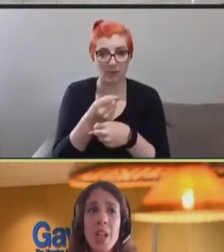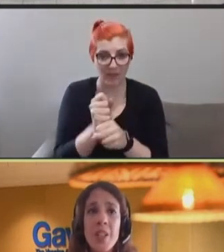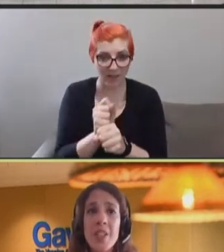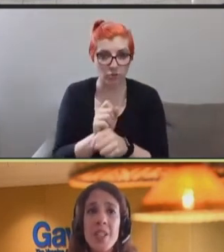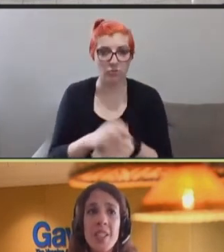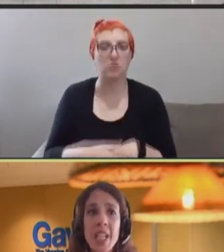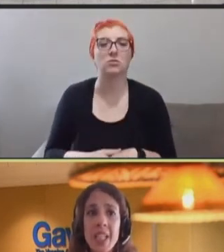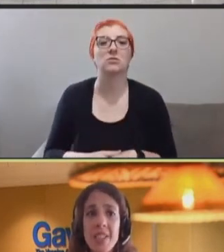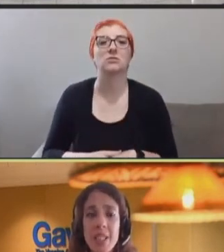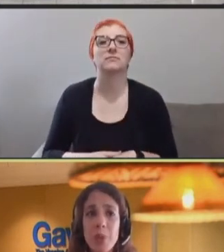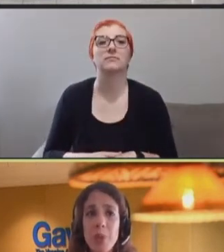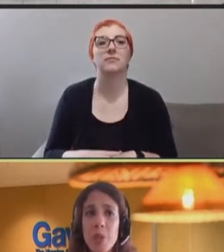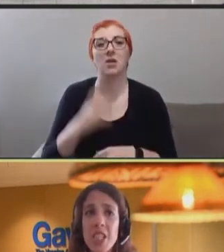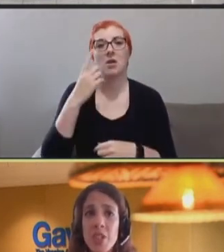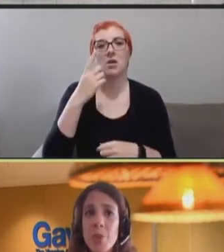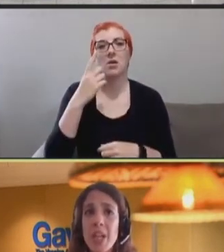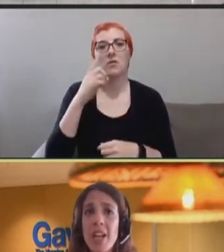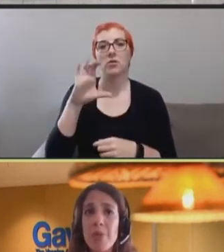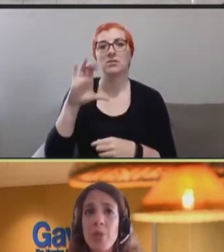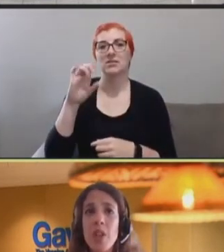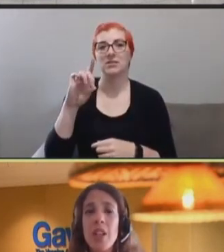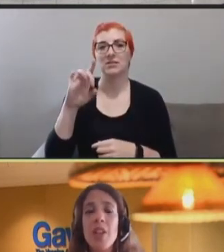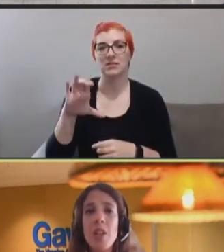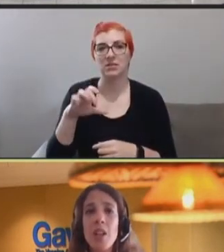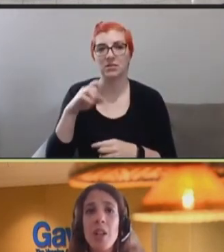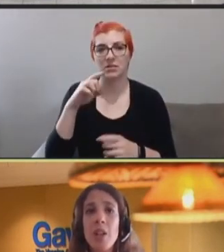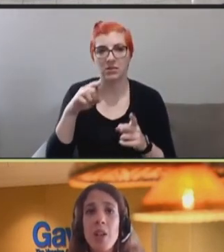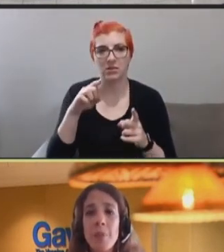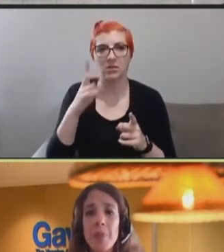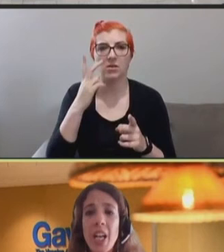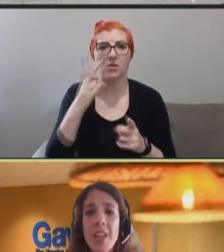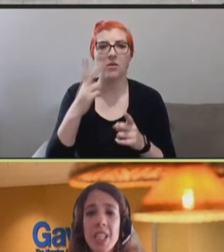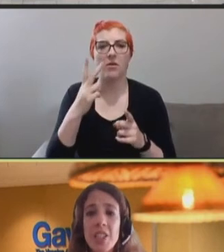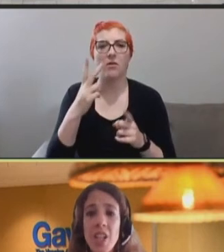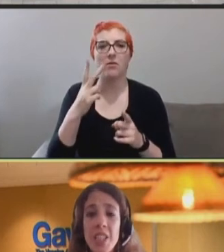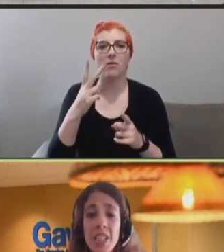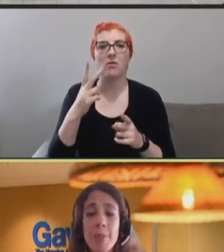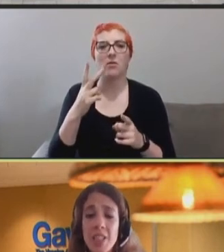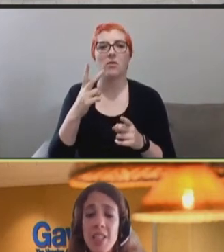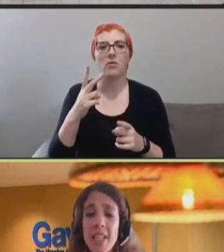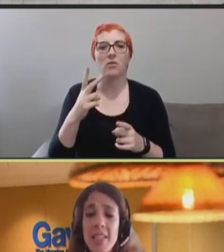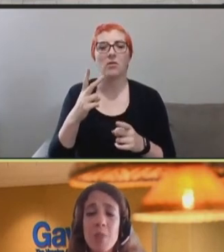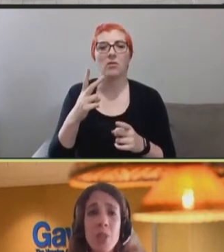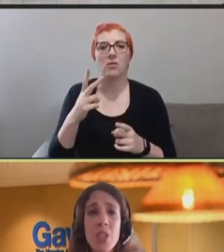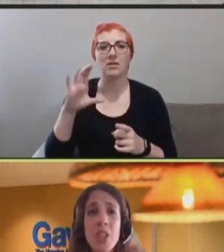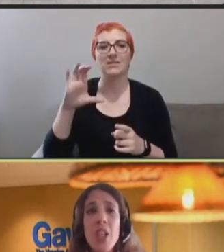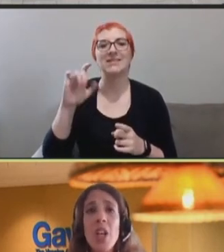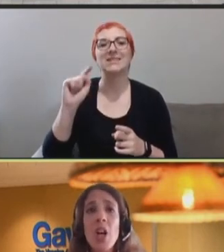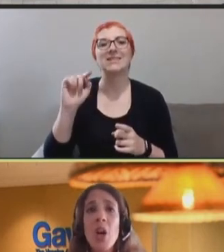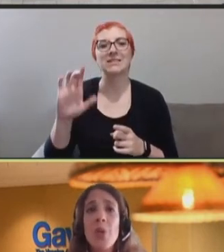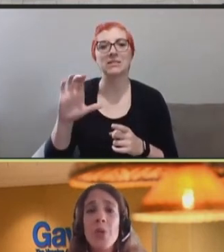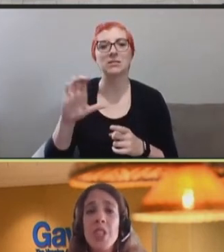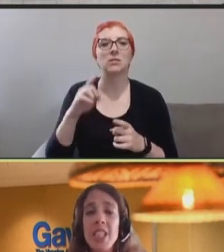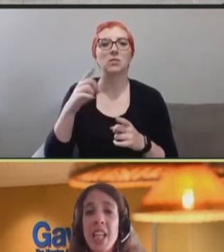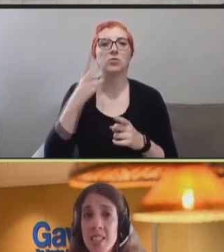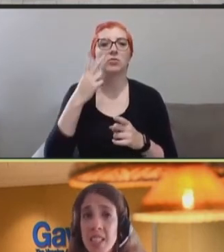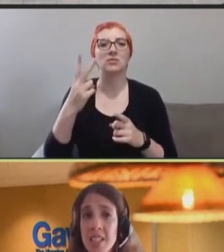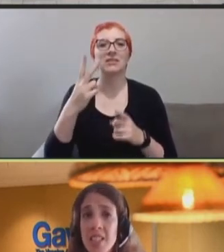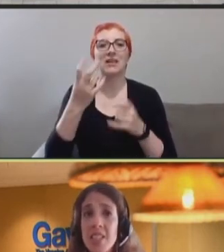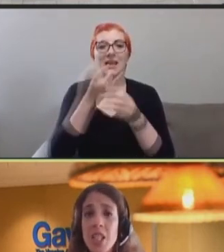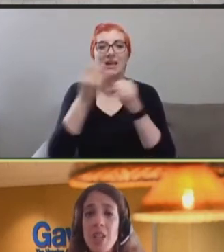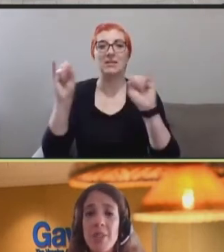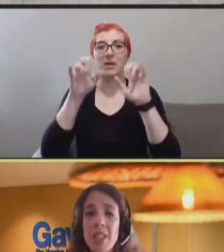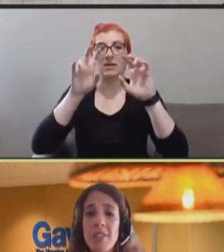For CTC and heat-stable formulation, we have carried out an independent assessment of the